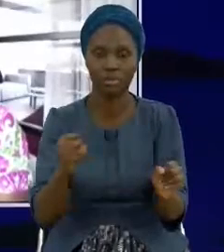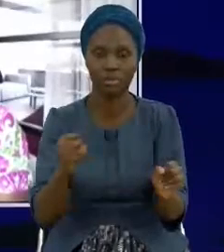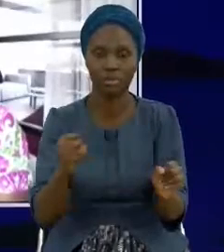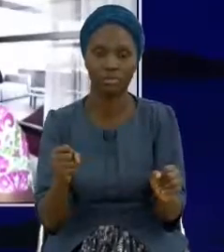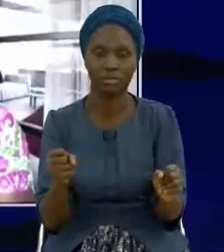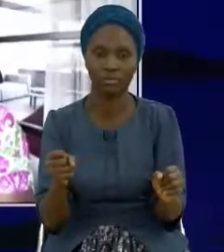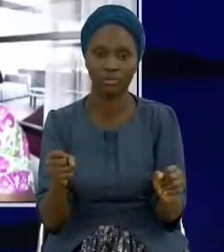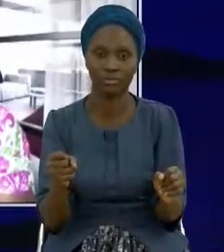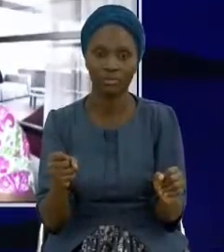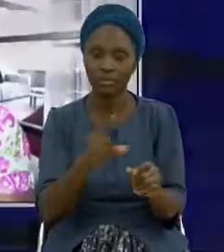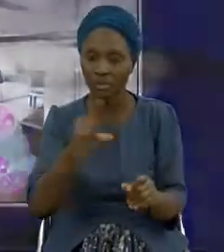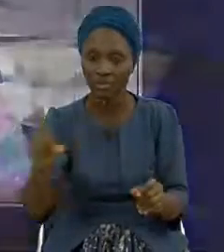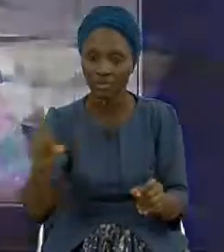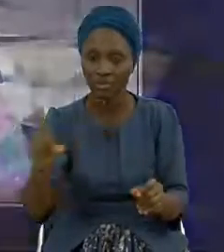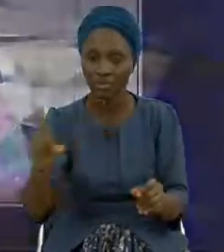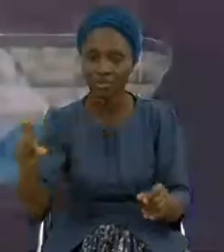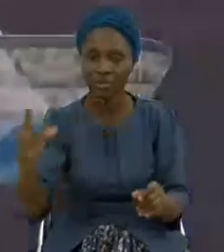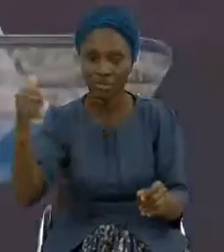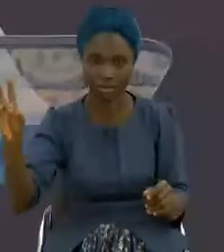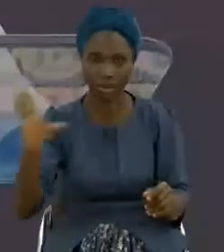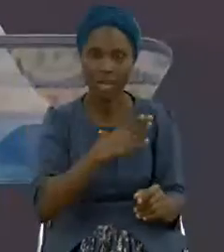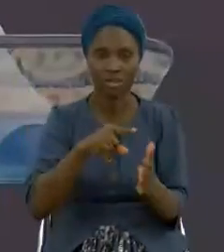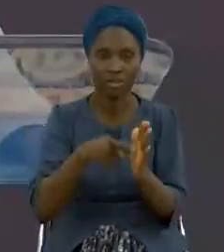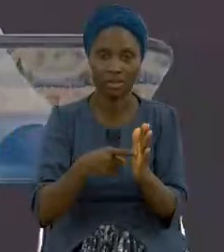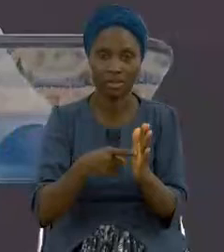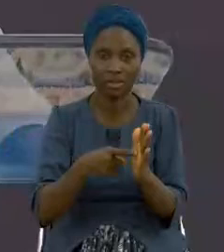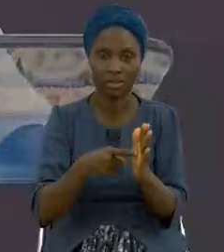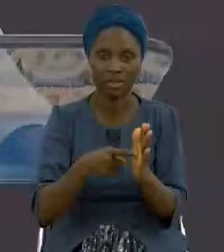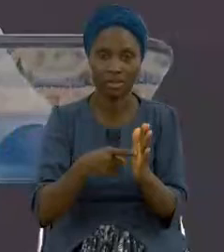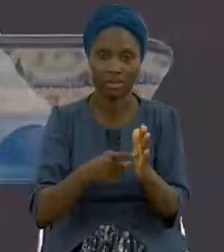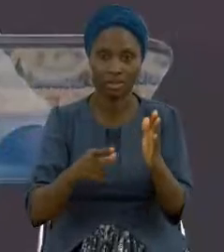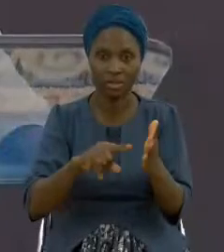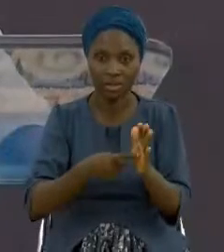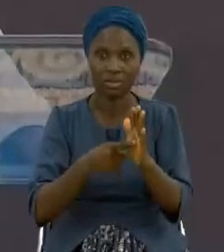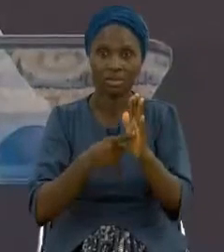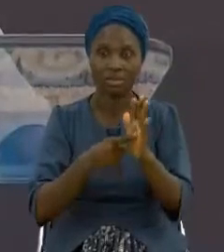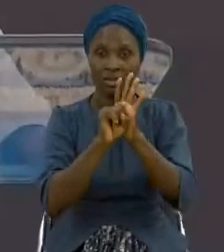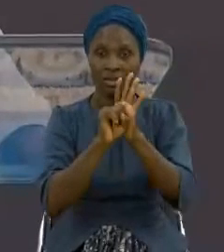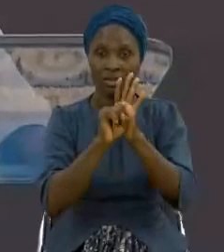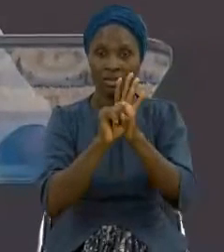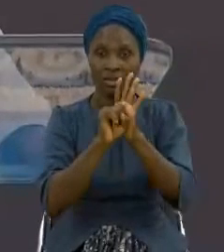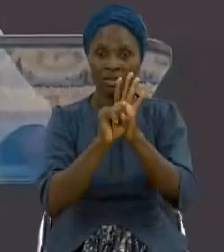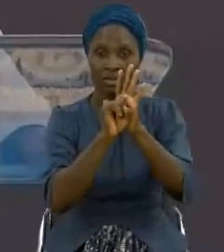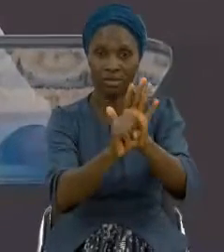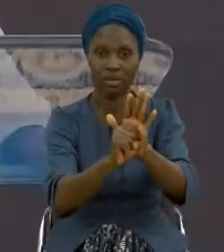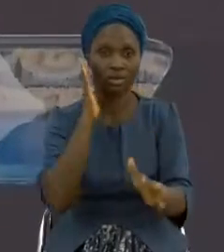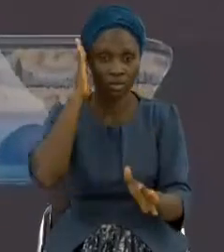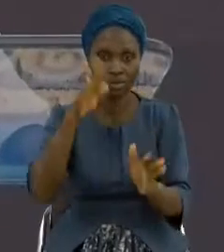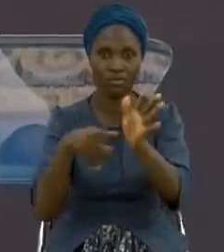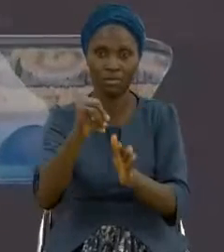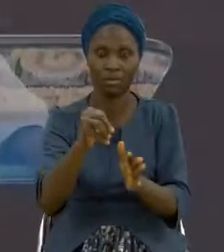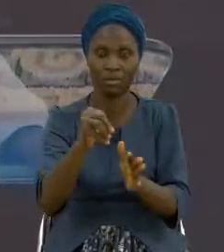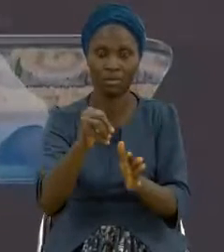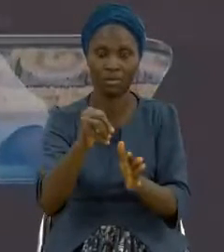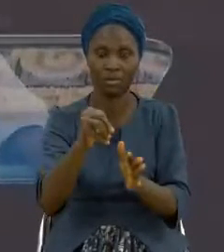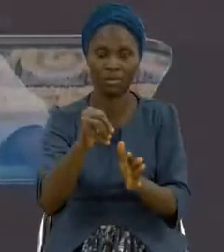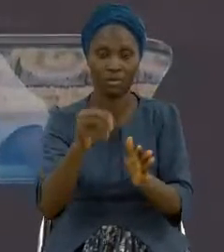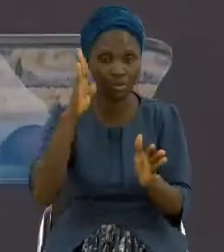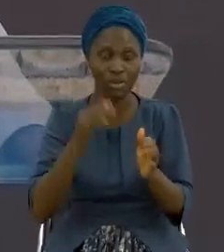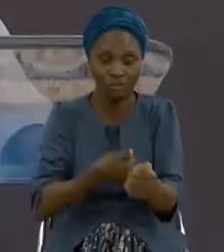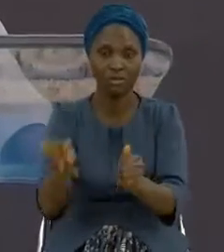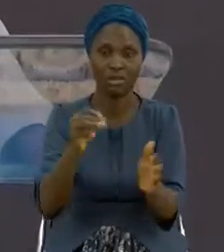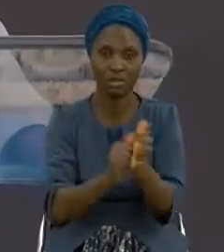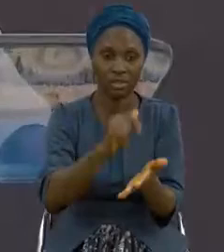them that believe. Today, as we are going back home, as we are living your